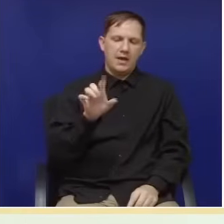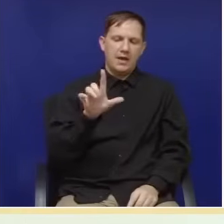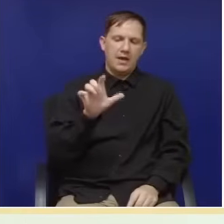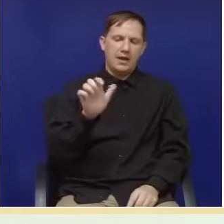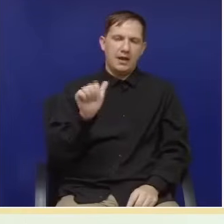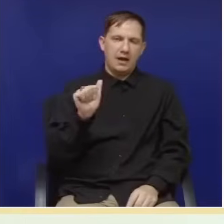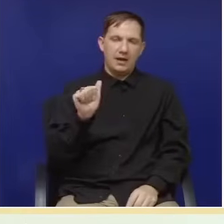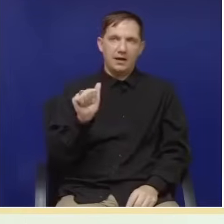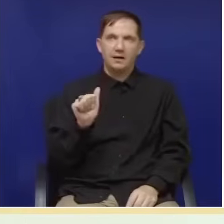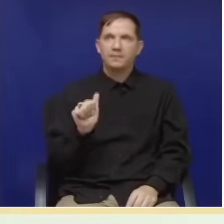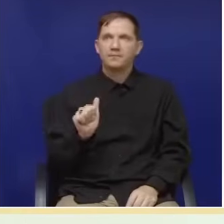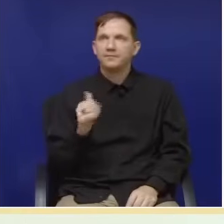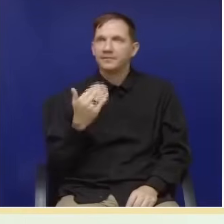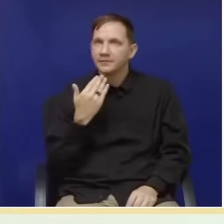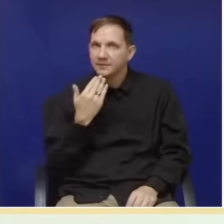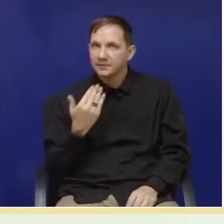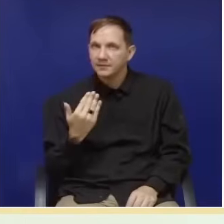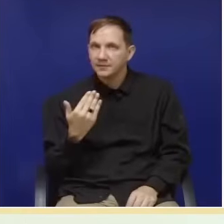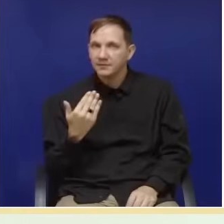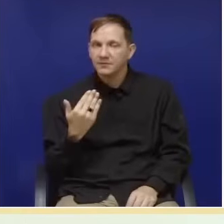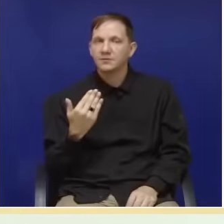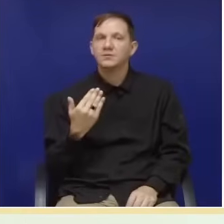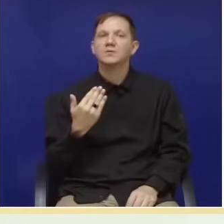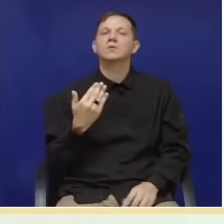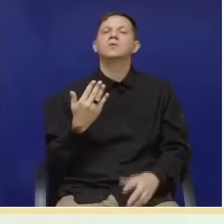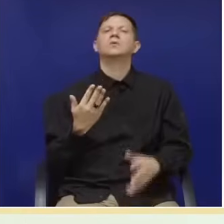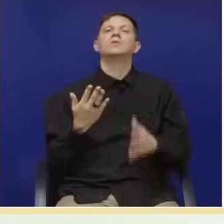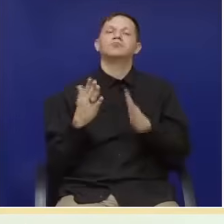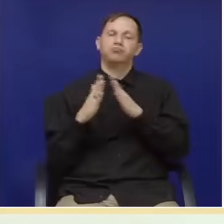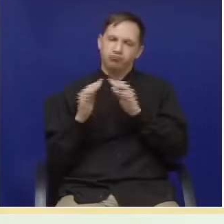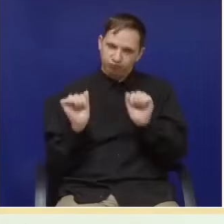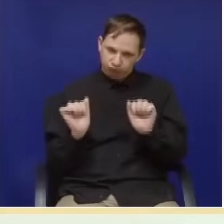Thank you very much, House Chairperson.